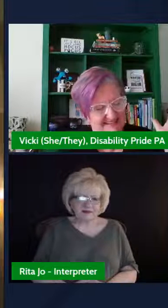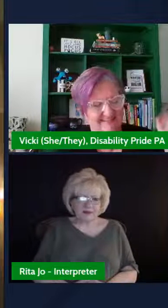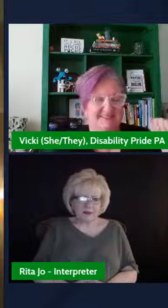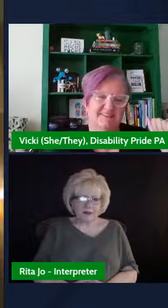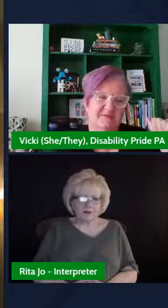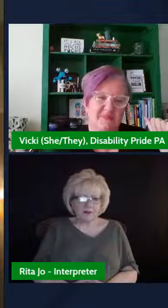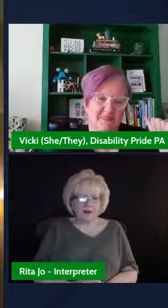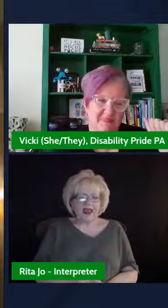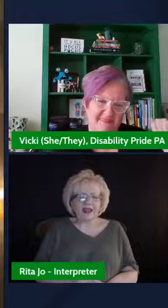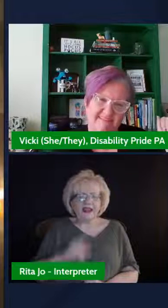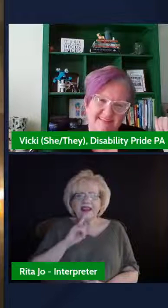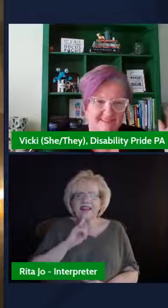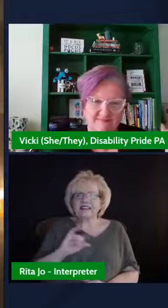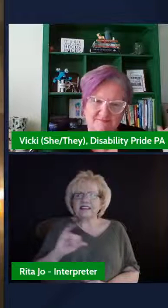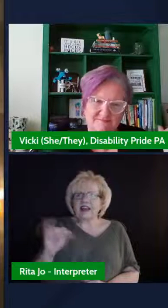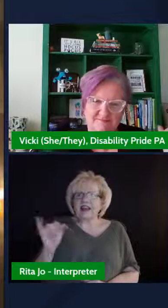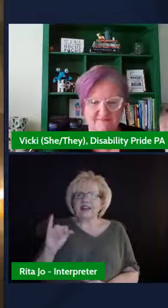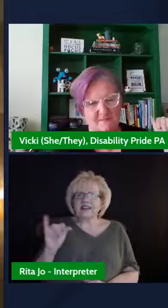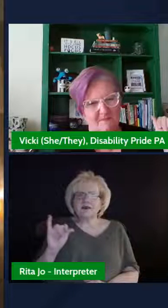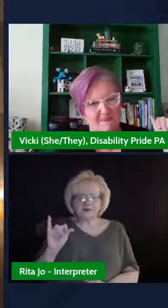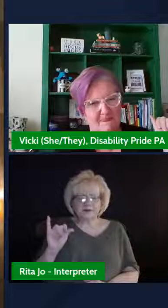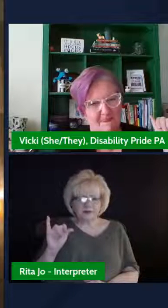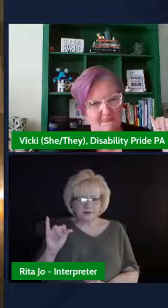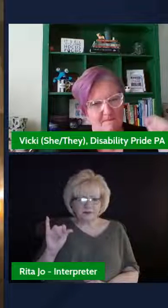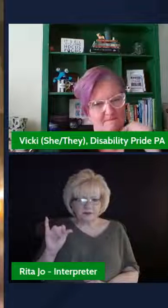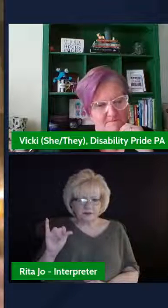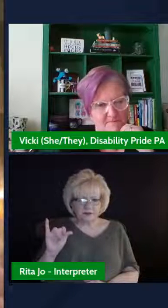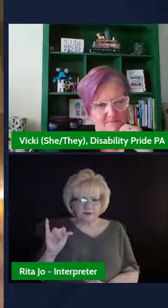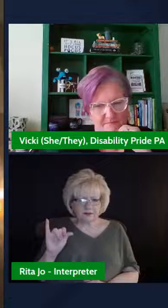what I think something a lot around